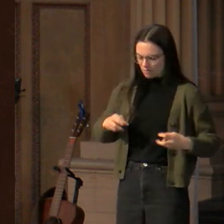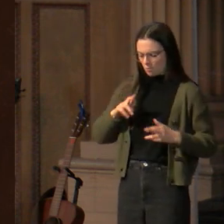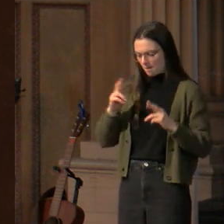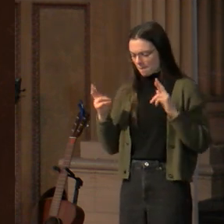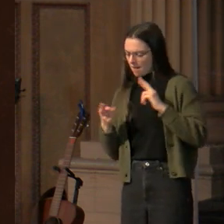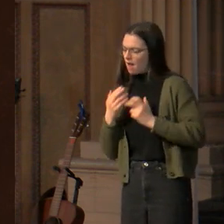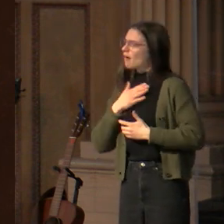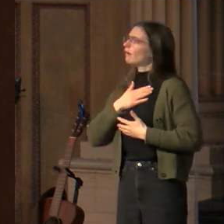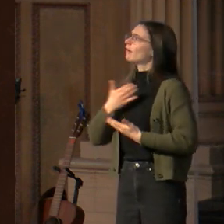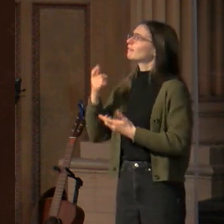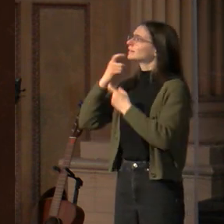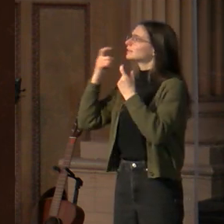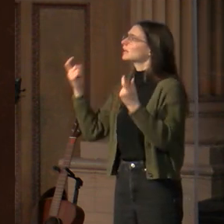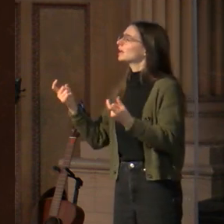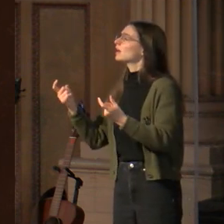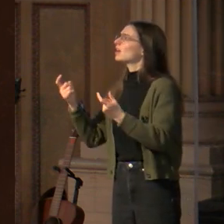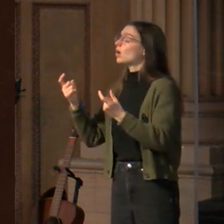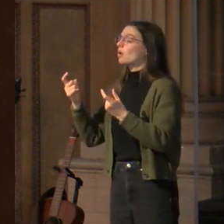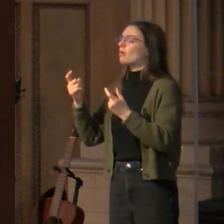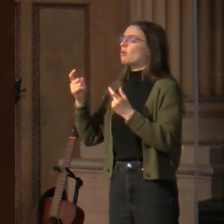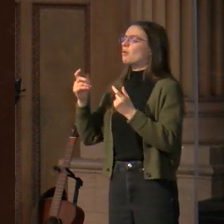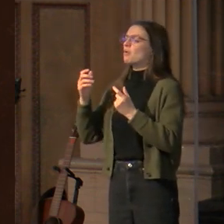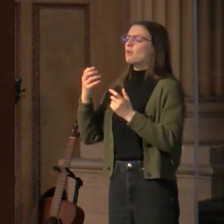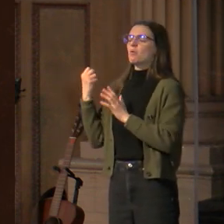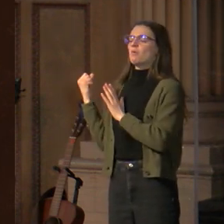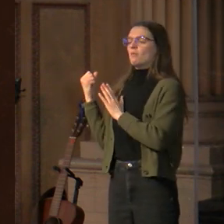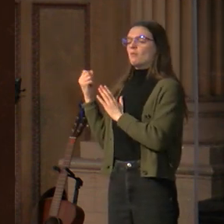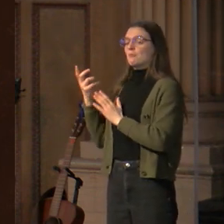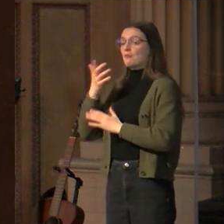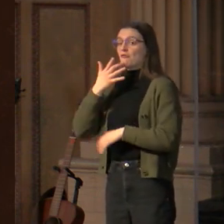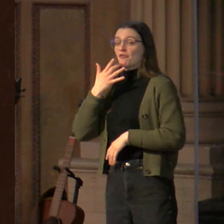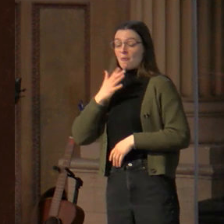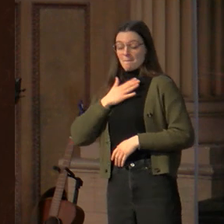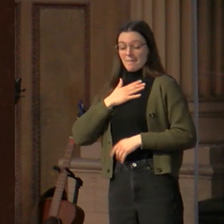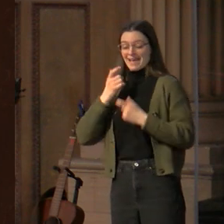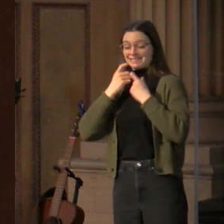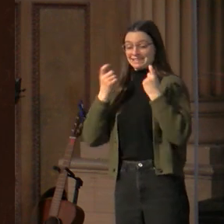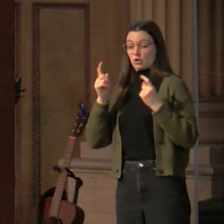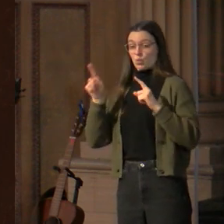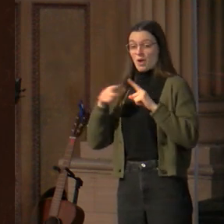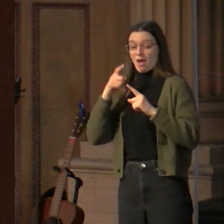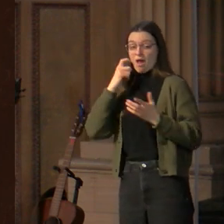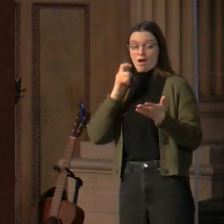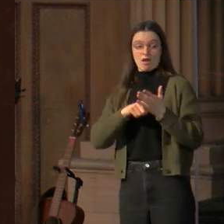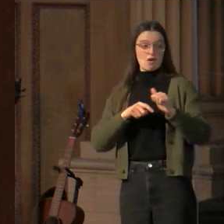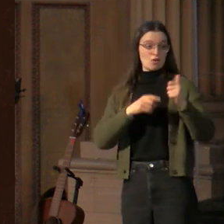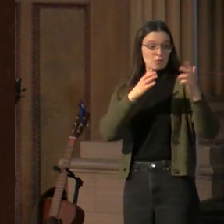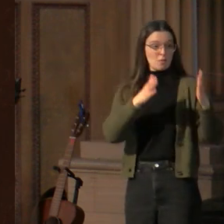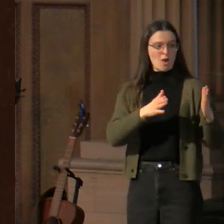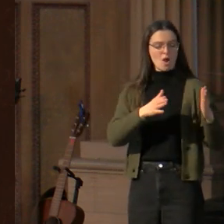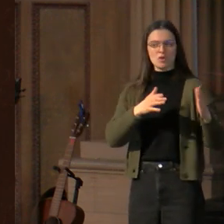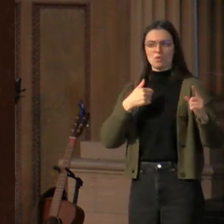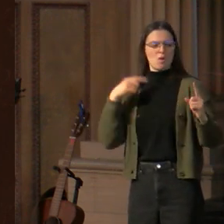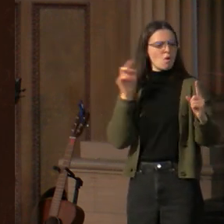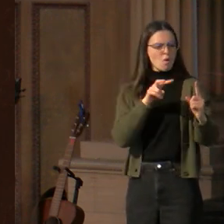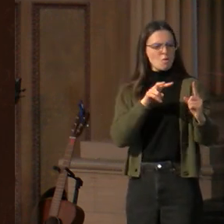We can just point out our sin when we see it in somebody else, be really judgmental of it, and feel like we're superior to that person.